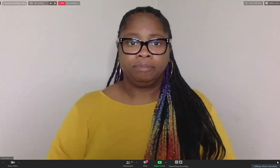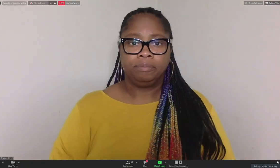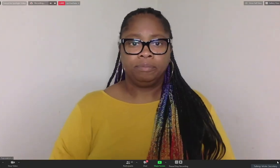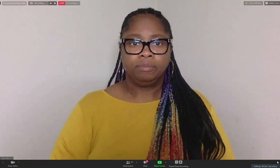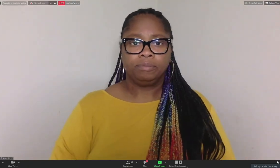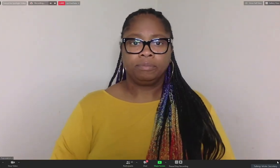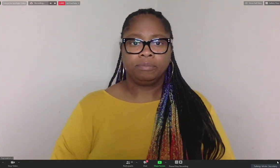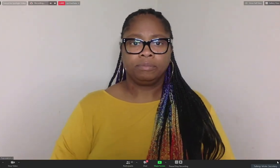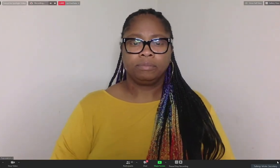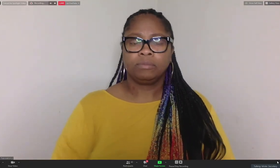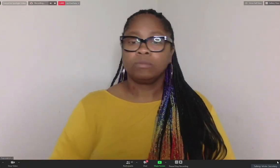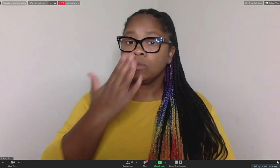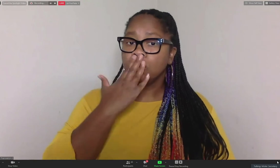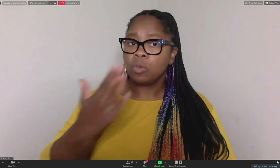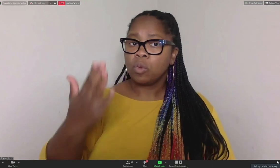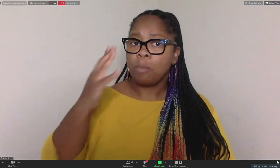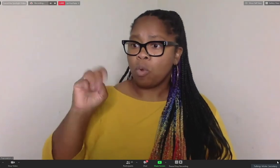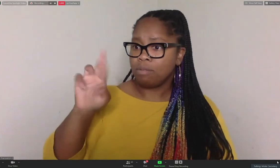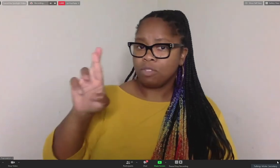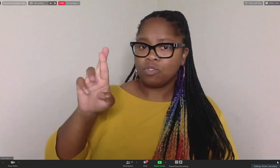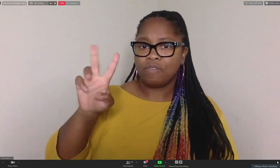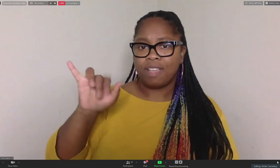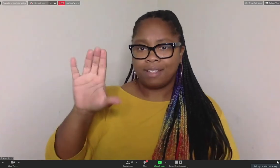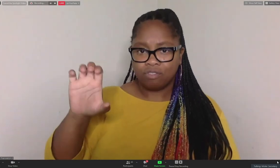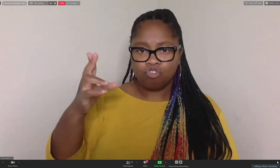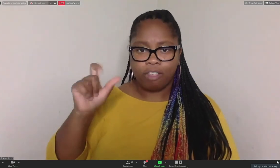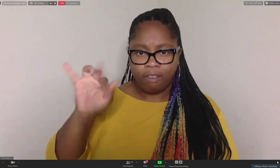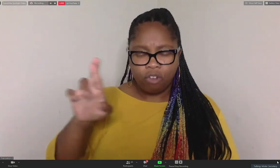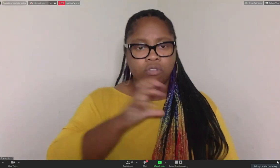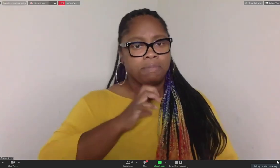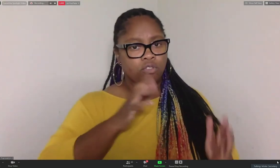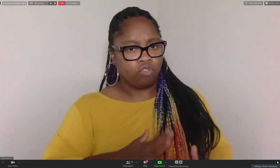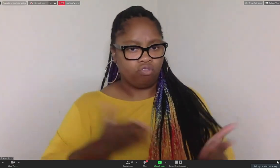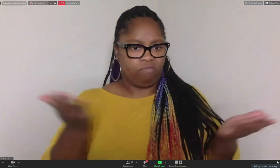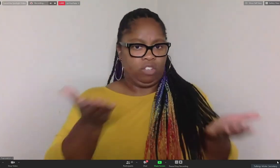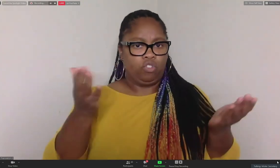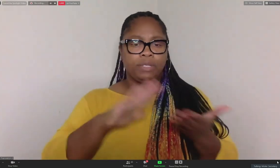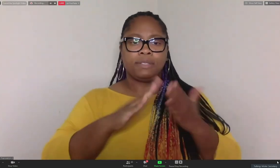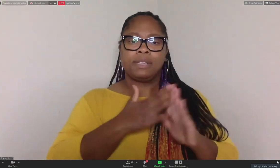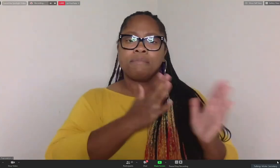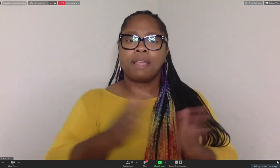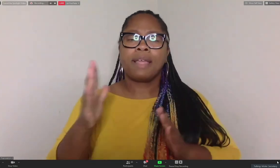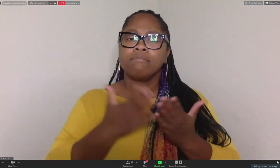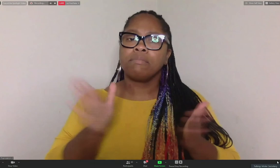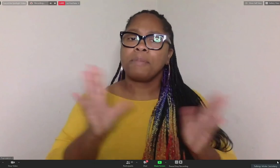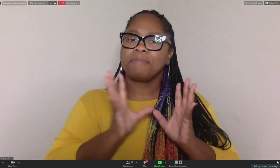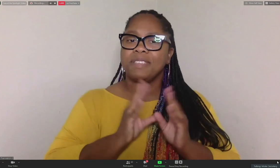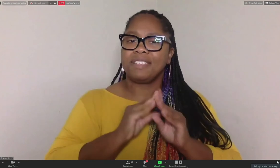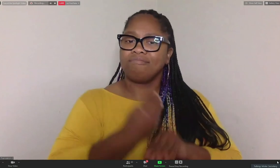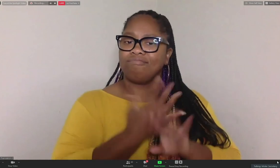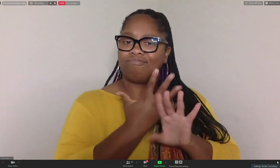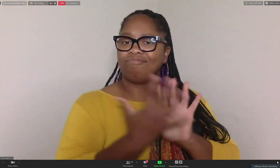Good morning, Mr. Vice Chair. Good morning, Commissioners. This is the City Planning Commission public meeting held remotely through